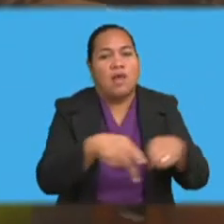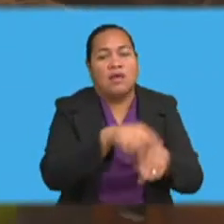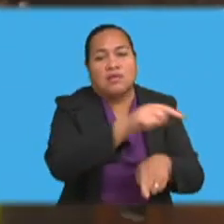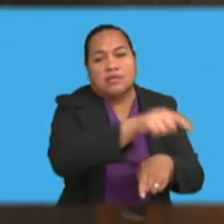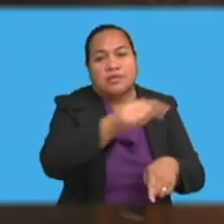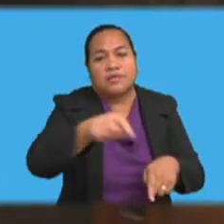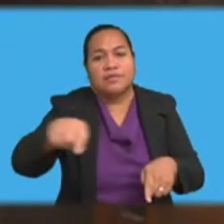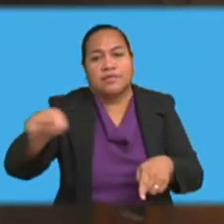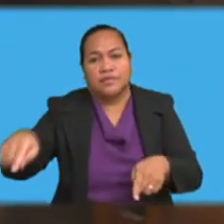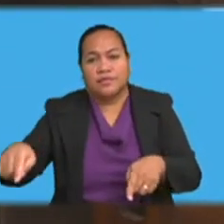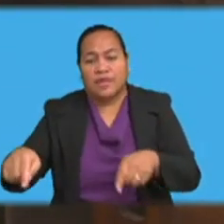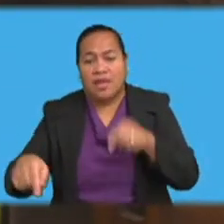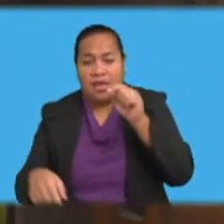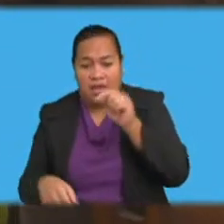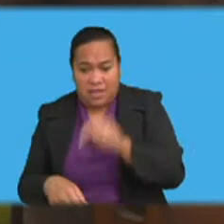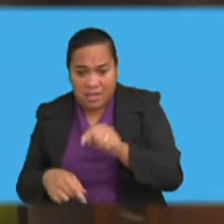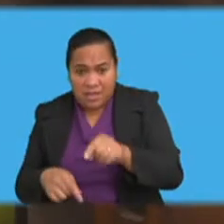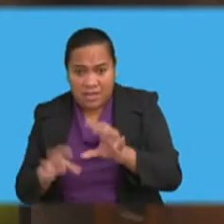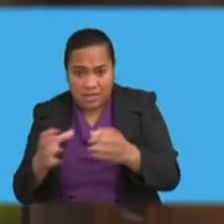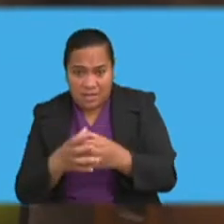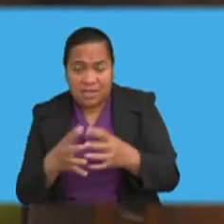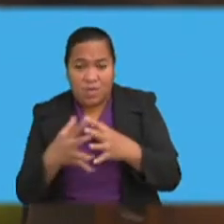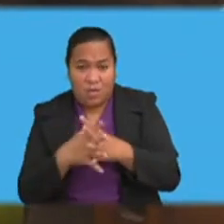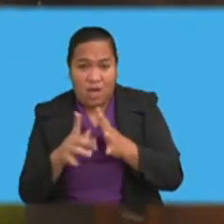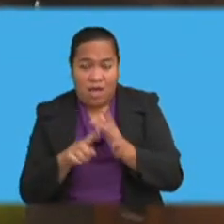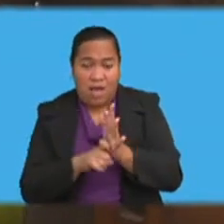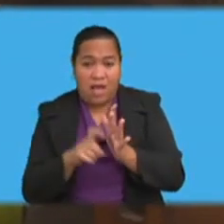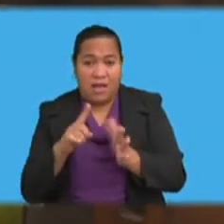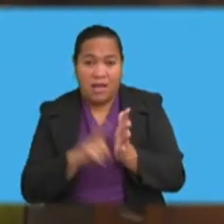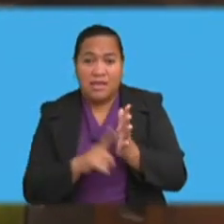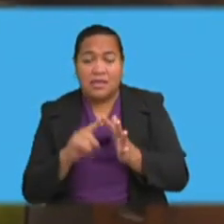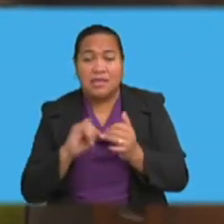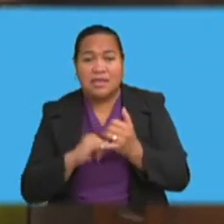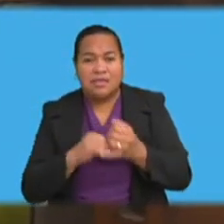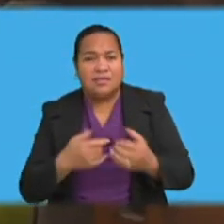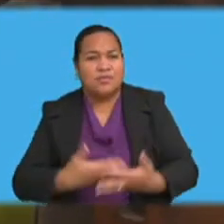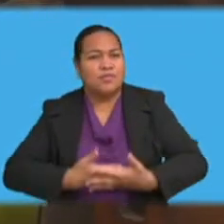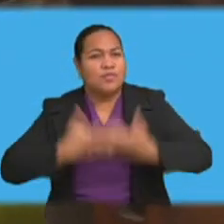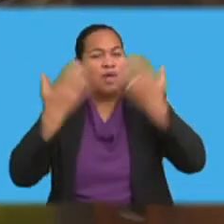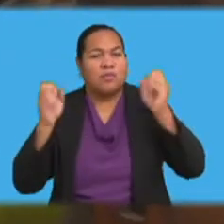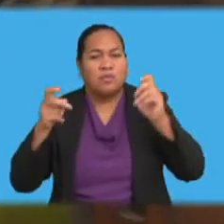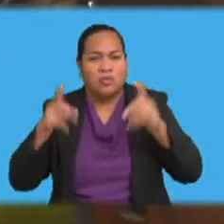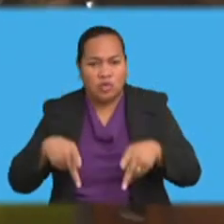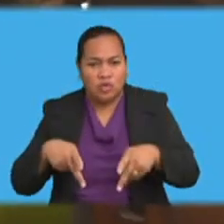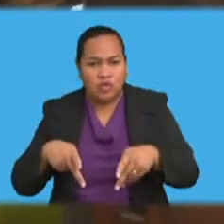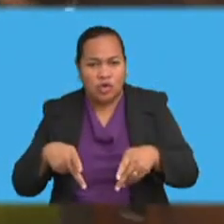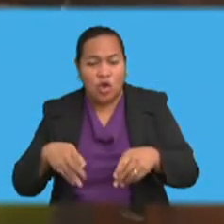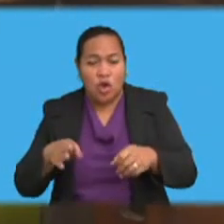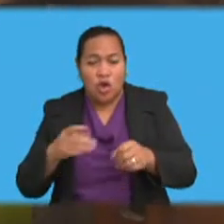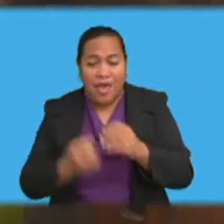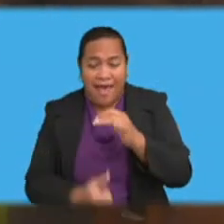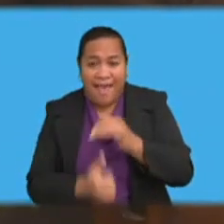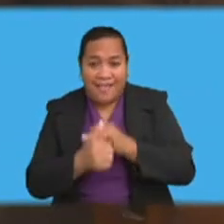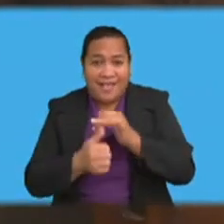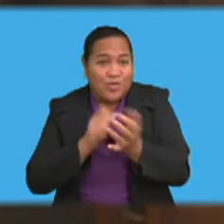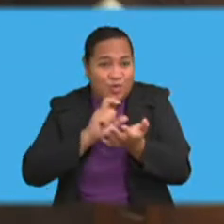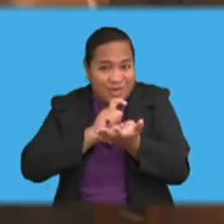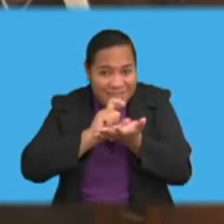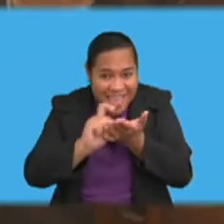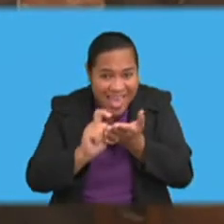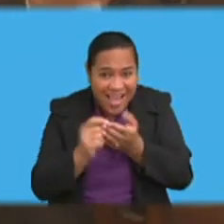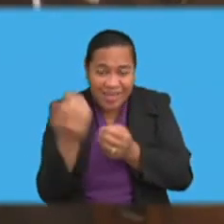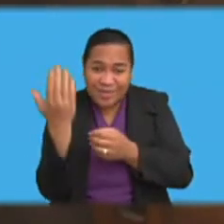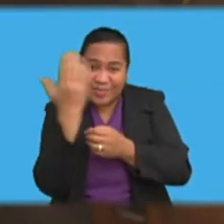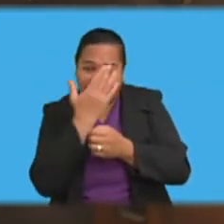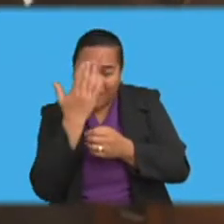to digital migration presents Fiji with immense opportunities, one that not only ensures access to crystal clear television broadcast service, but